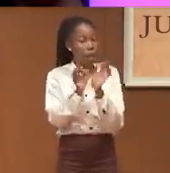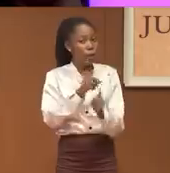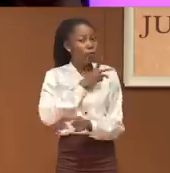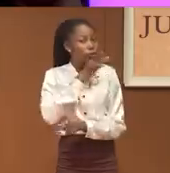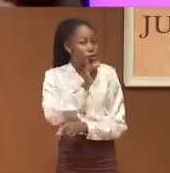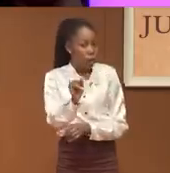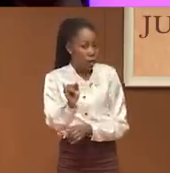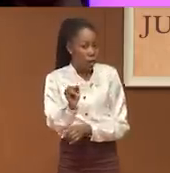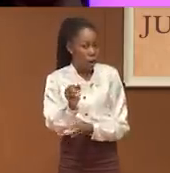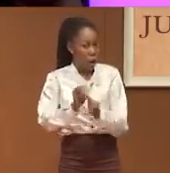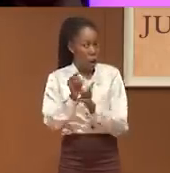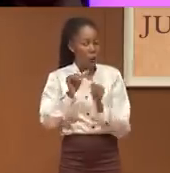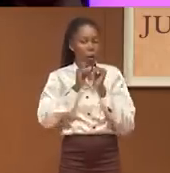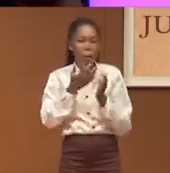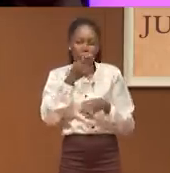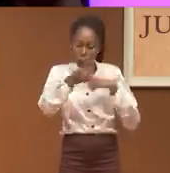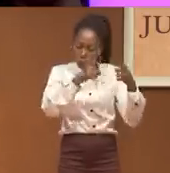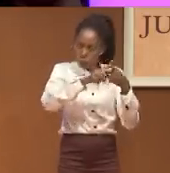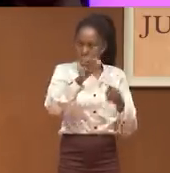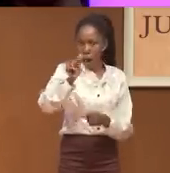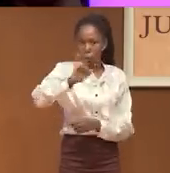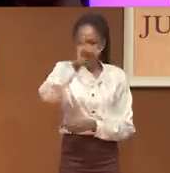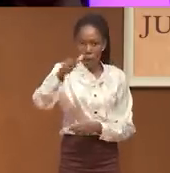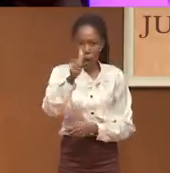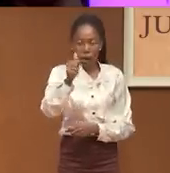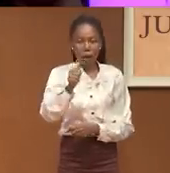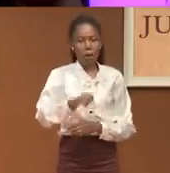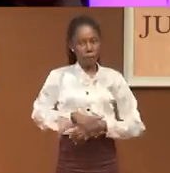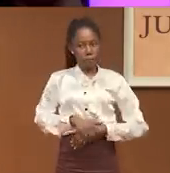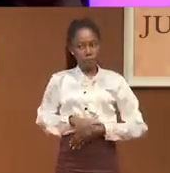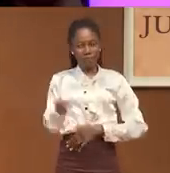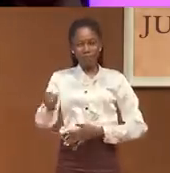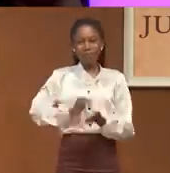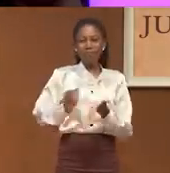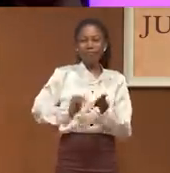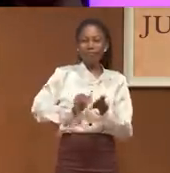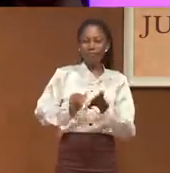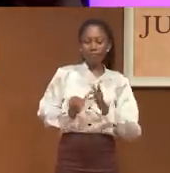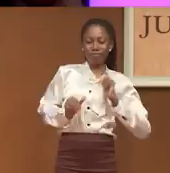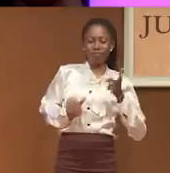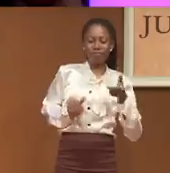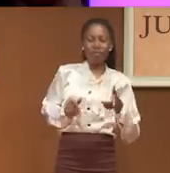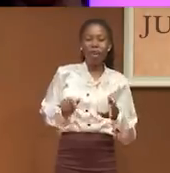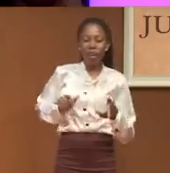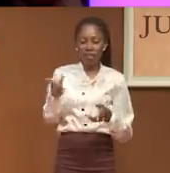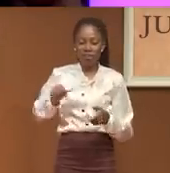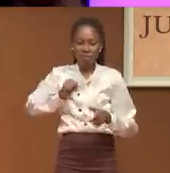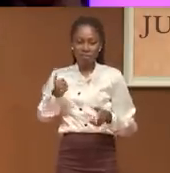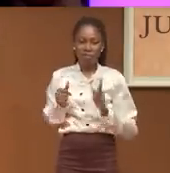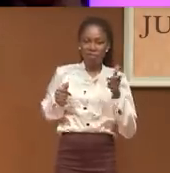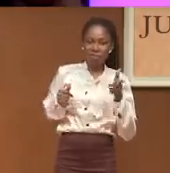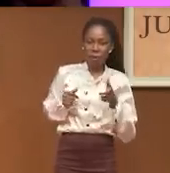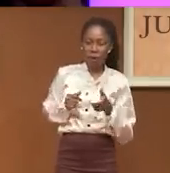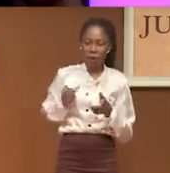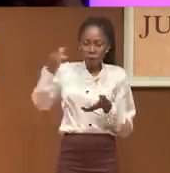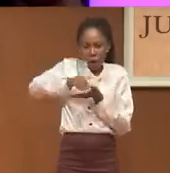that on the land, let's go to Abuja and let's find out. He was just giving me the excuses why he cannot go. Then sometimes a